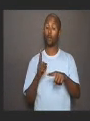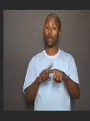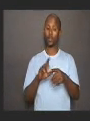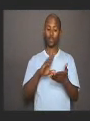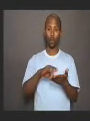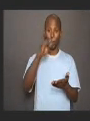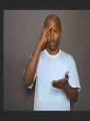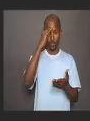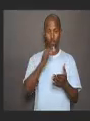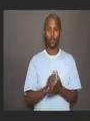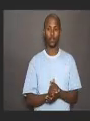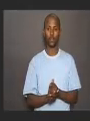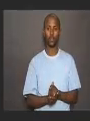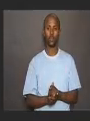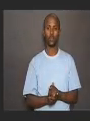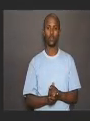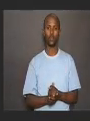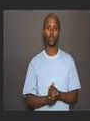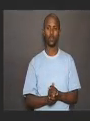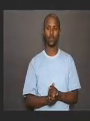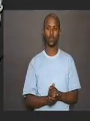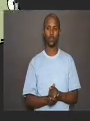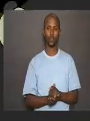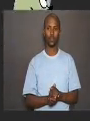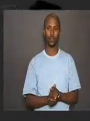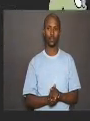Let's get back to our lesson.